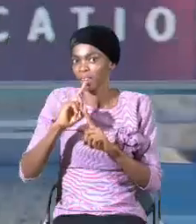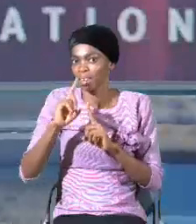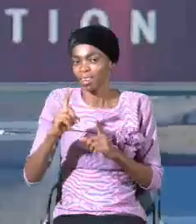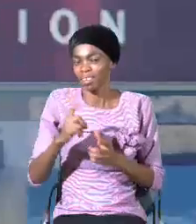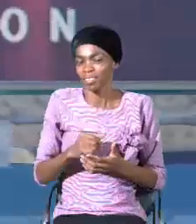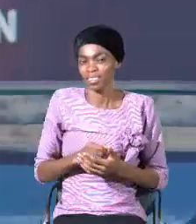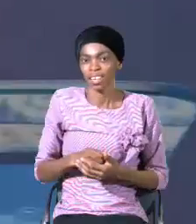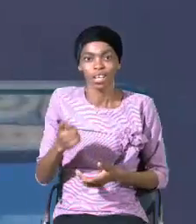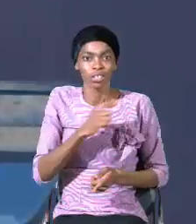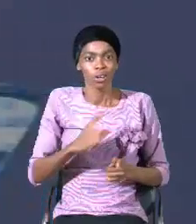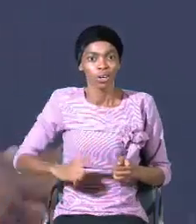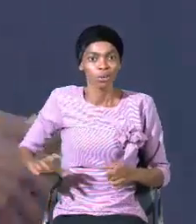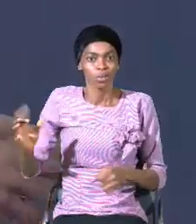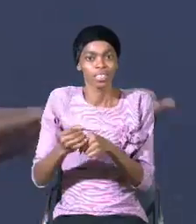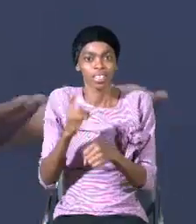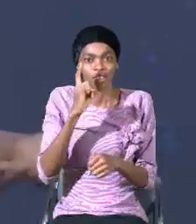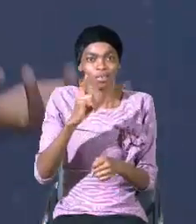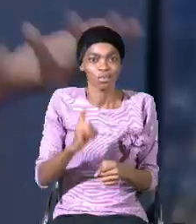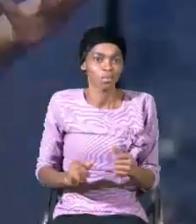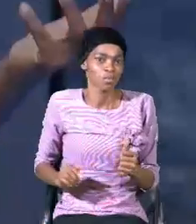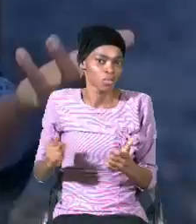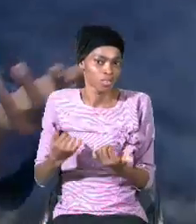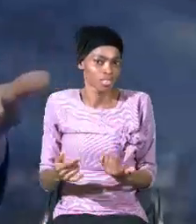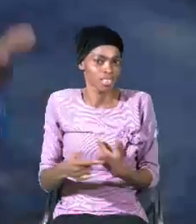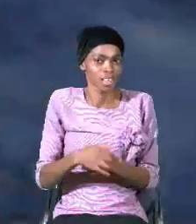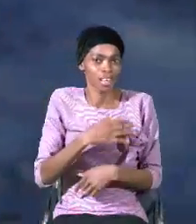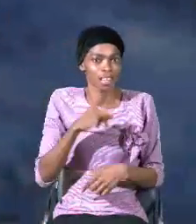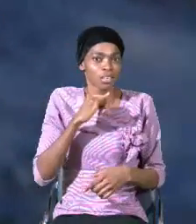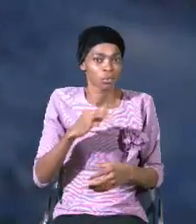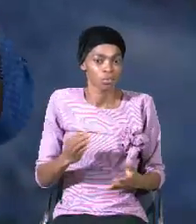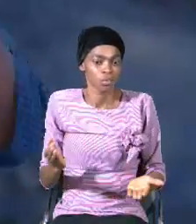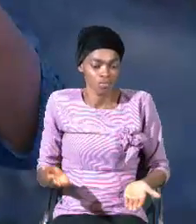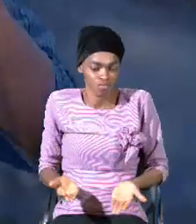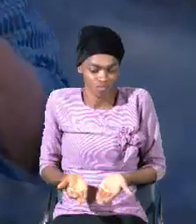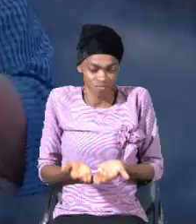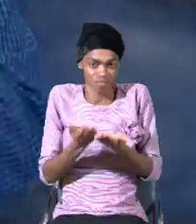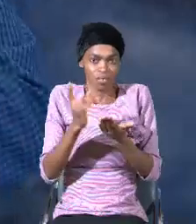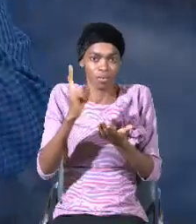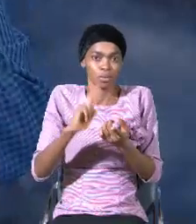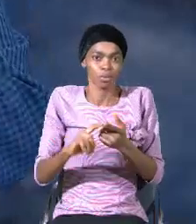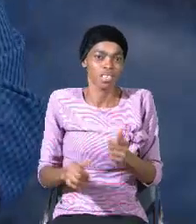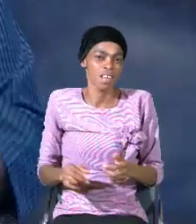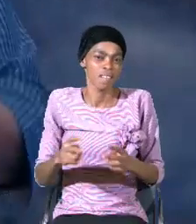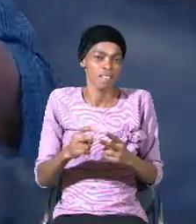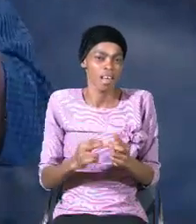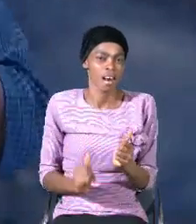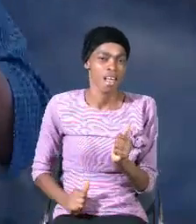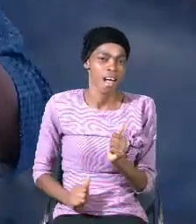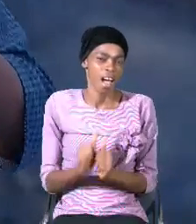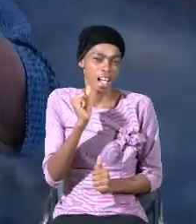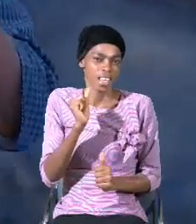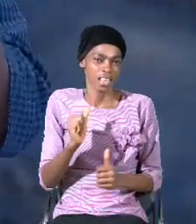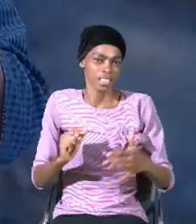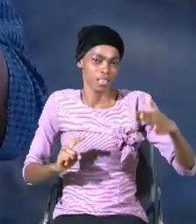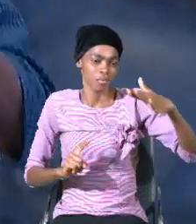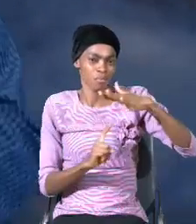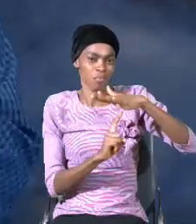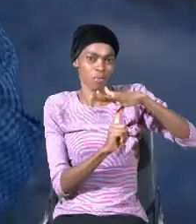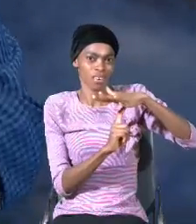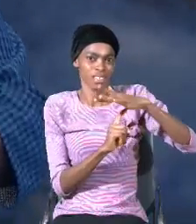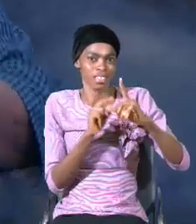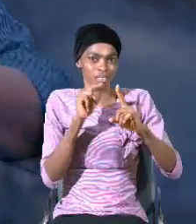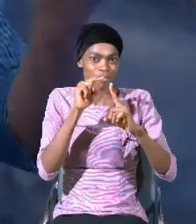you today. And it's going to move you to the very highest point of what he created